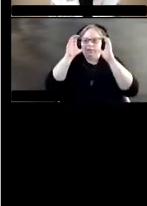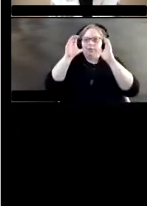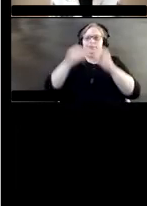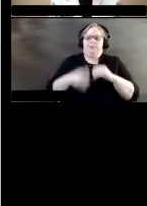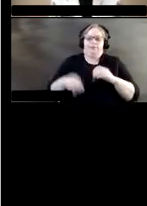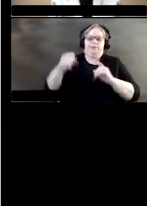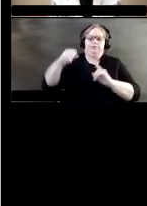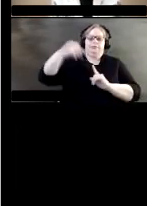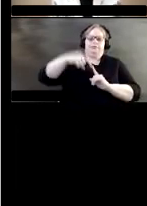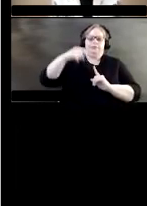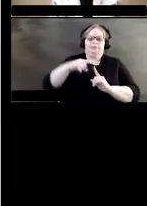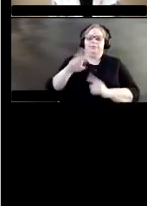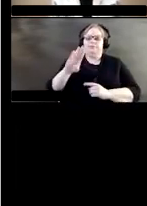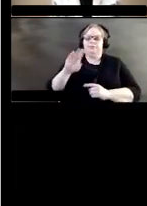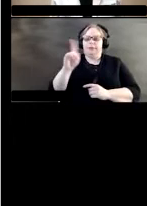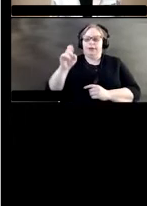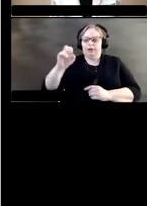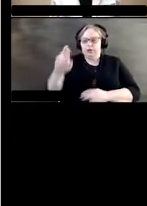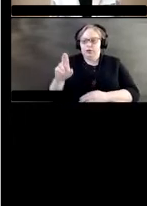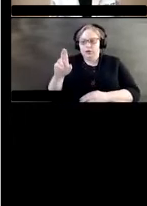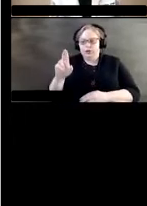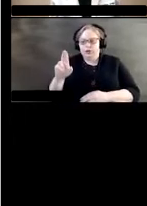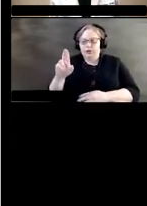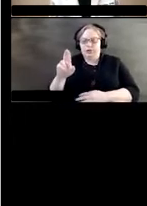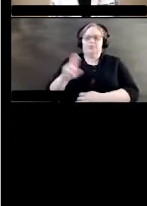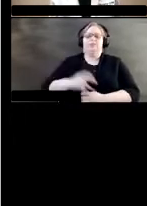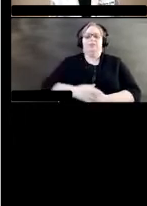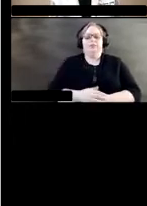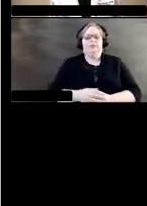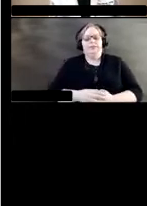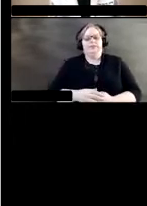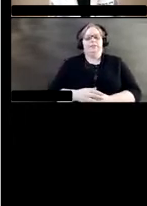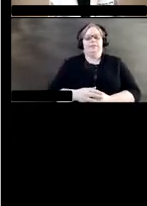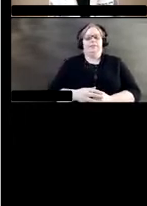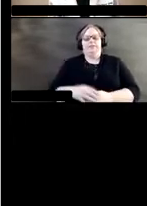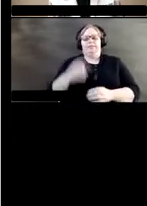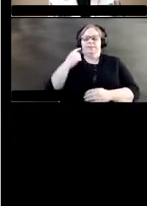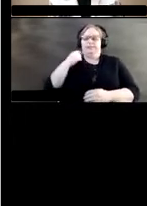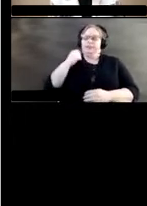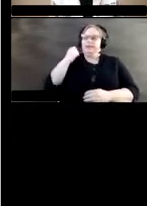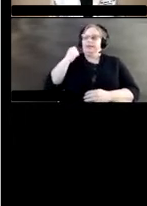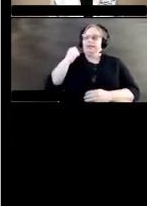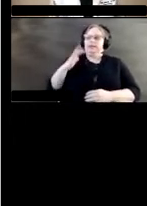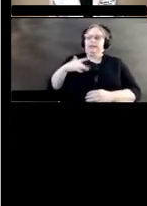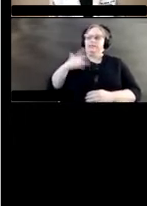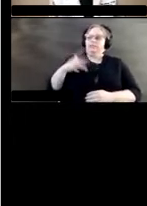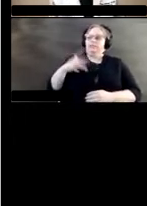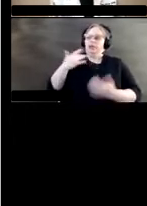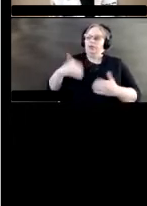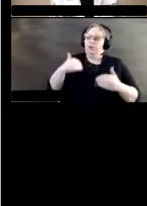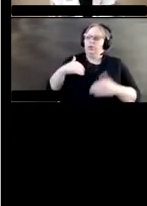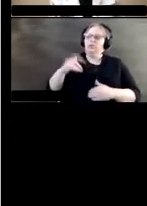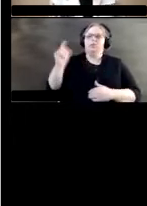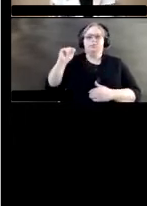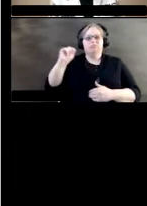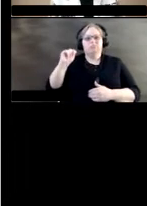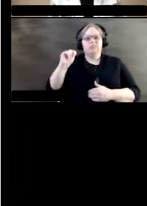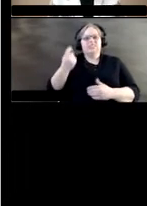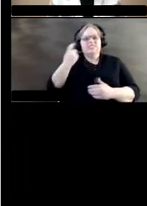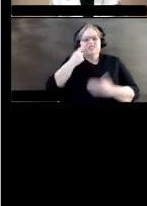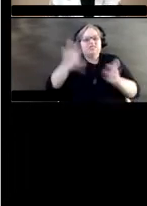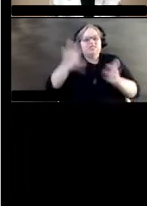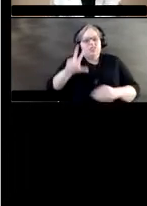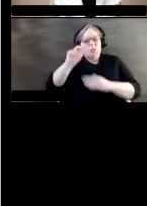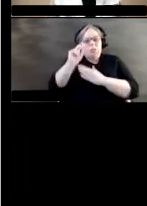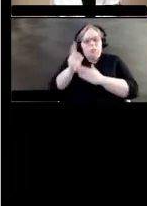often. What you can do is if you're having problems and you feel like, boy, I just went 30 minutes ago and now I got to go again,